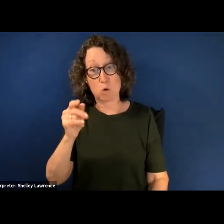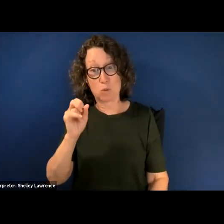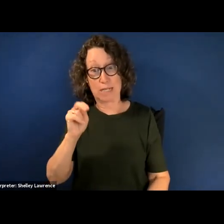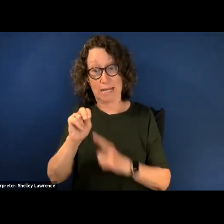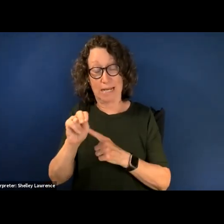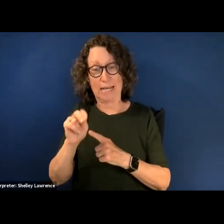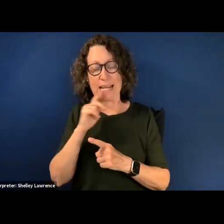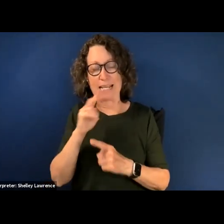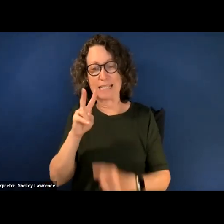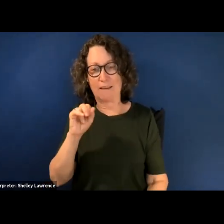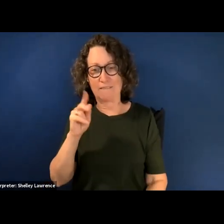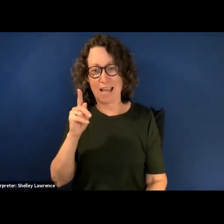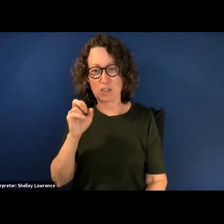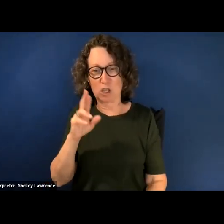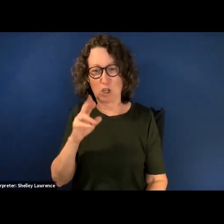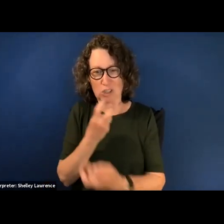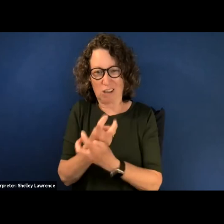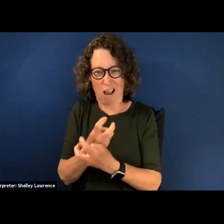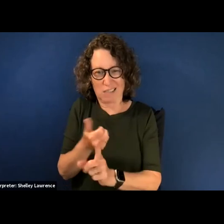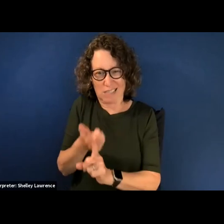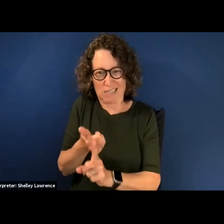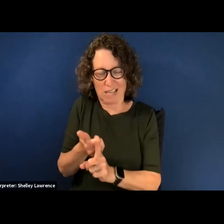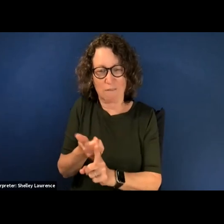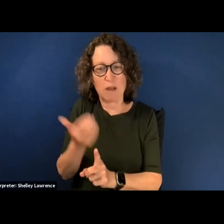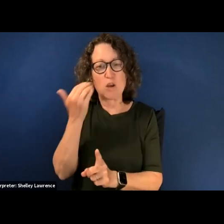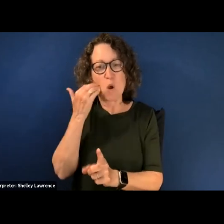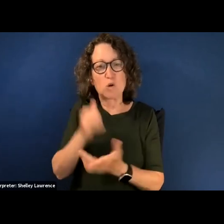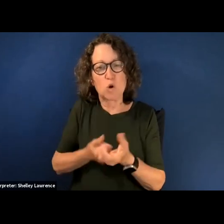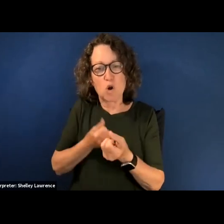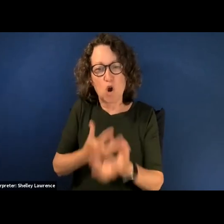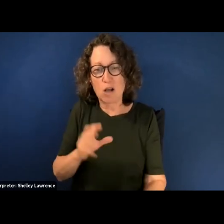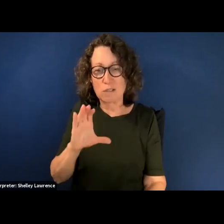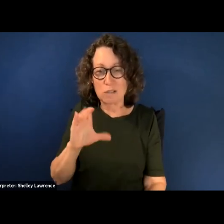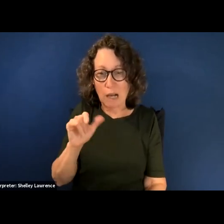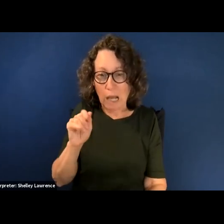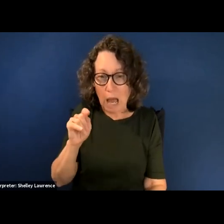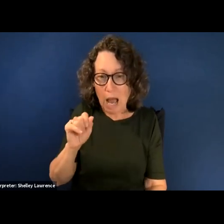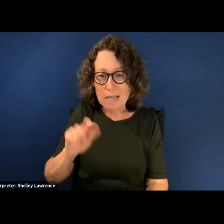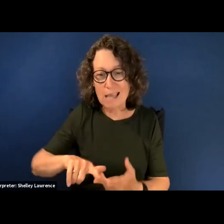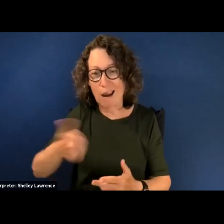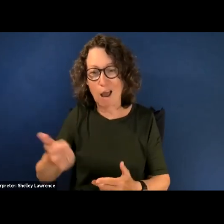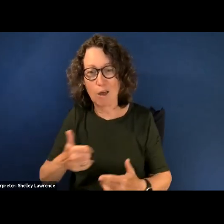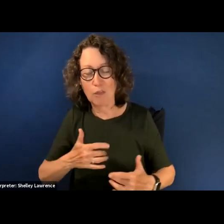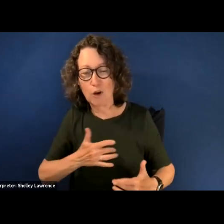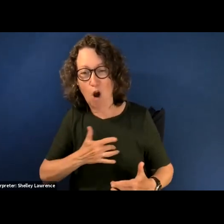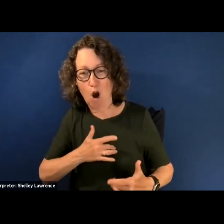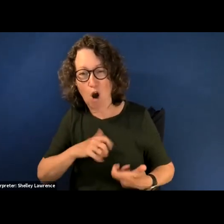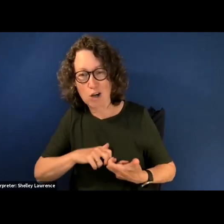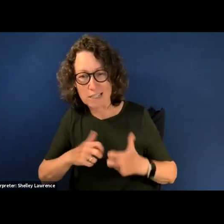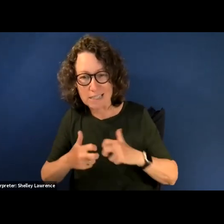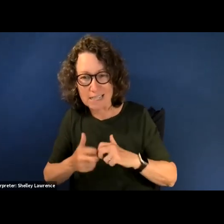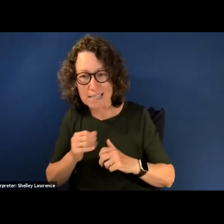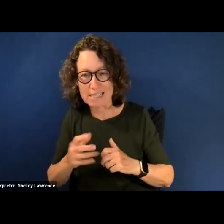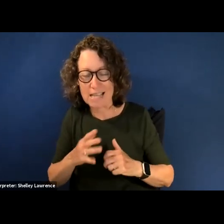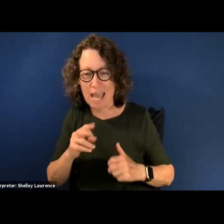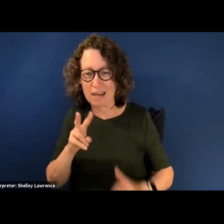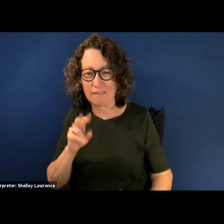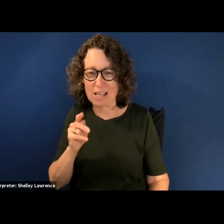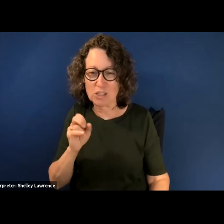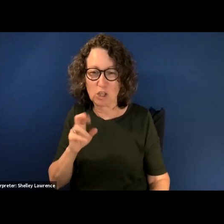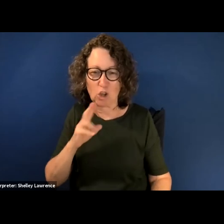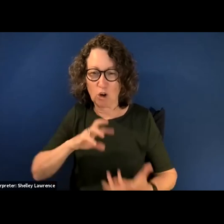a vascular toxin itself, known to be the cause of clots and other cardiovascular diseases and vascular